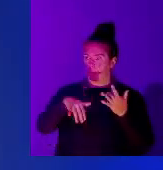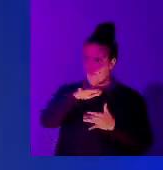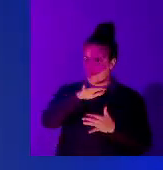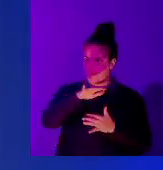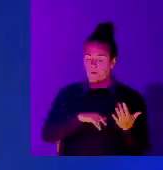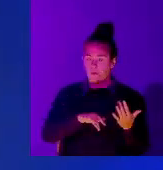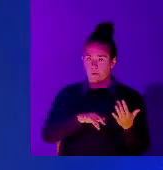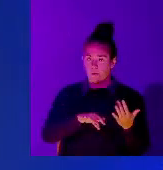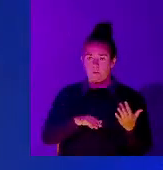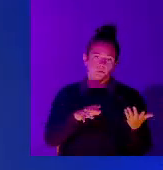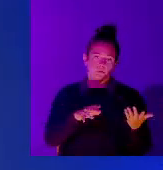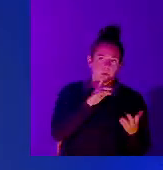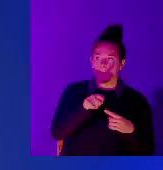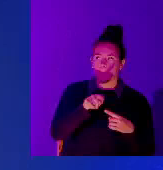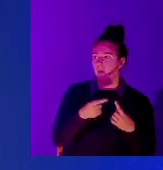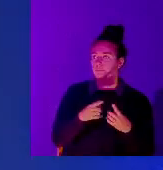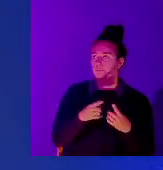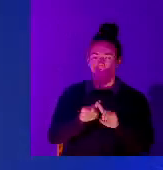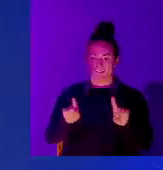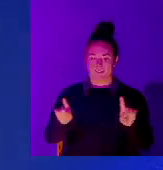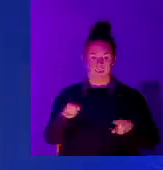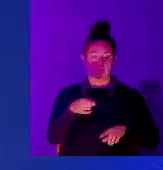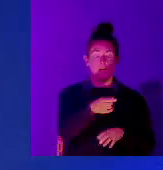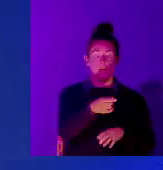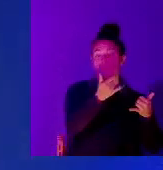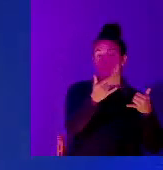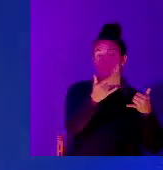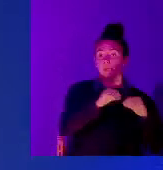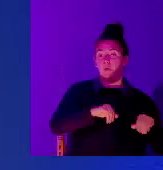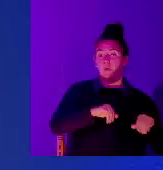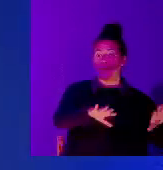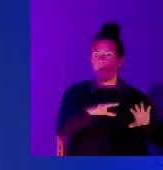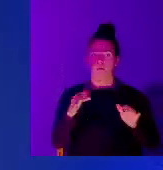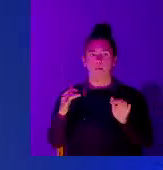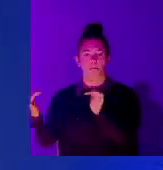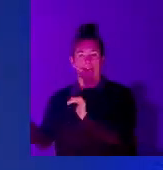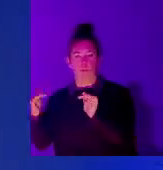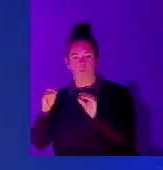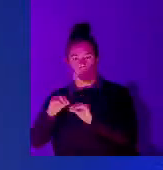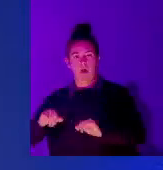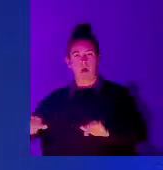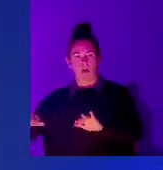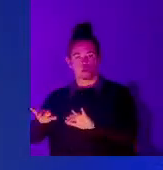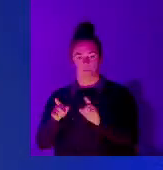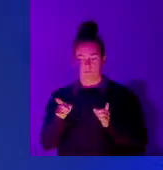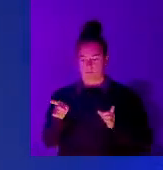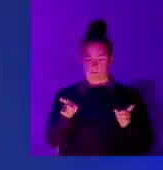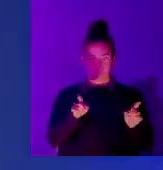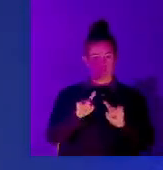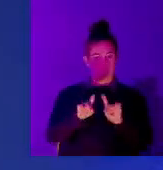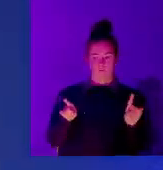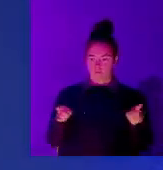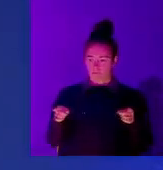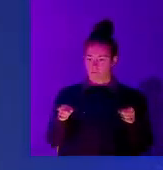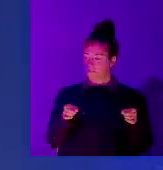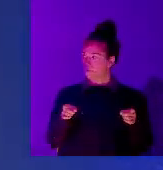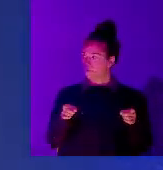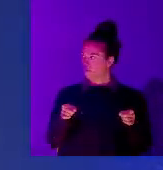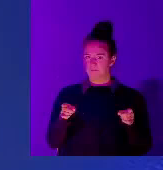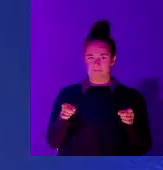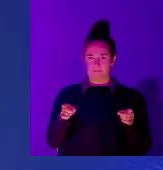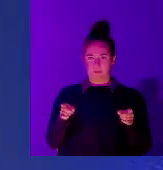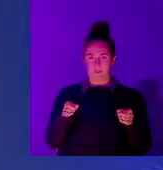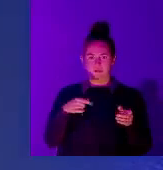the playground and the battleground. The death, the destruction. When you're